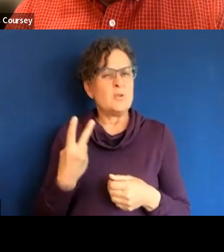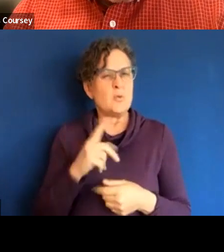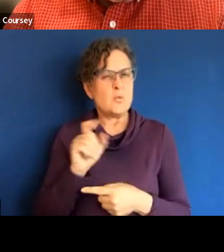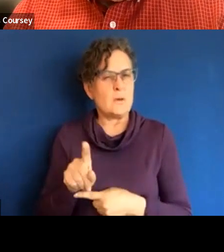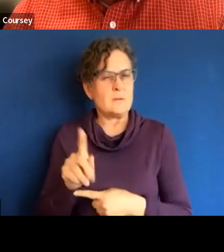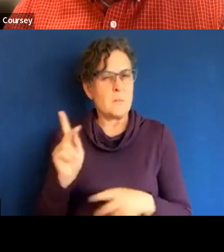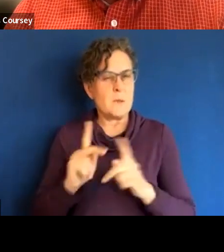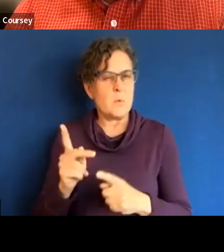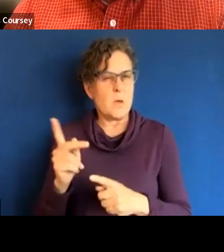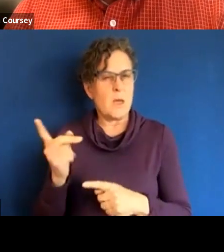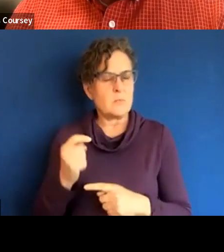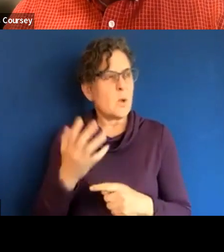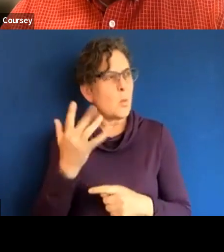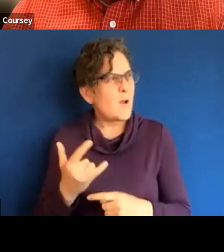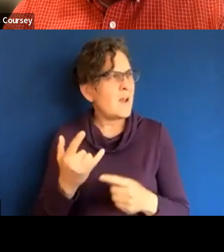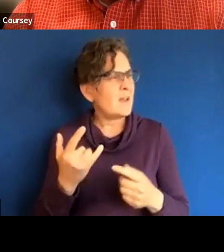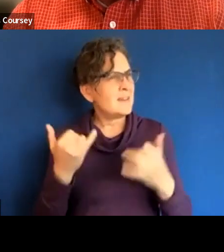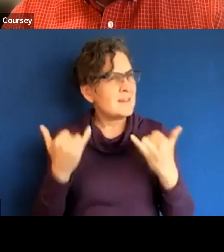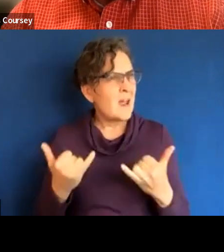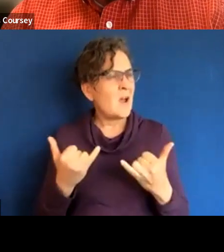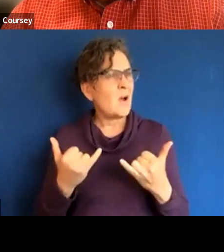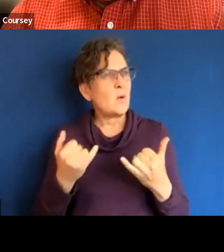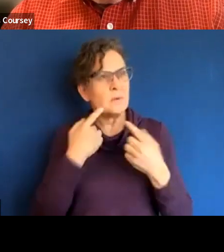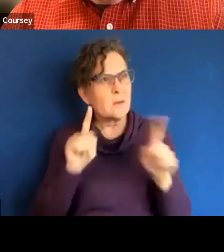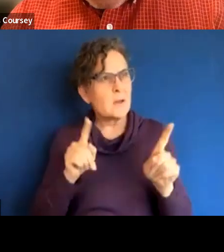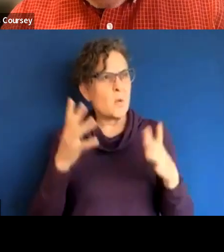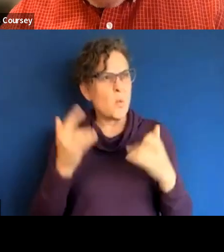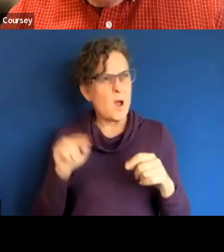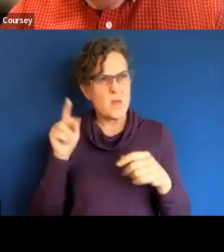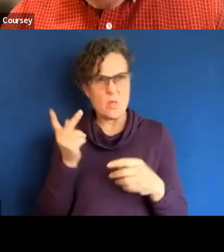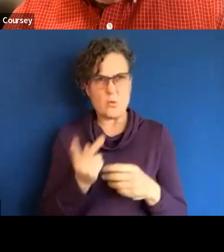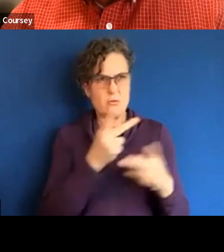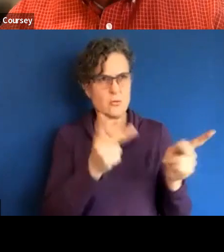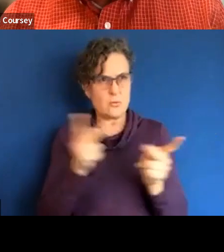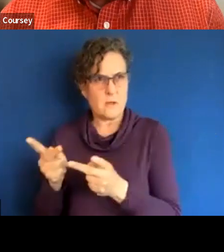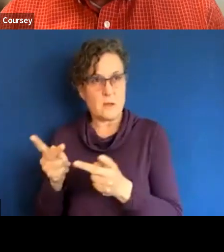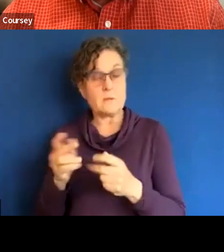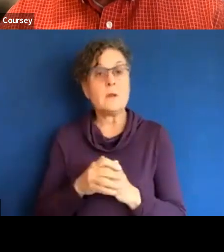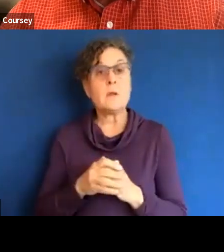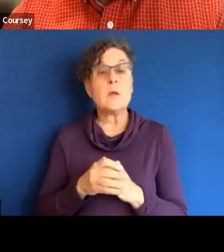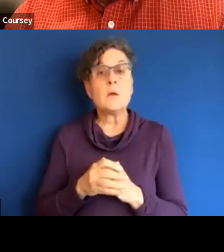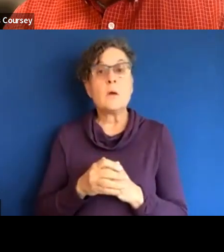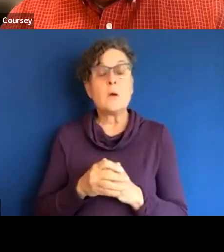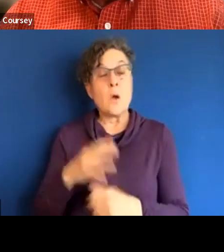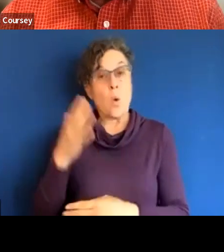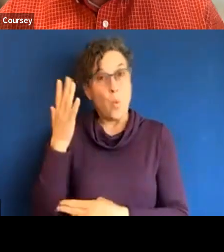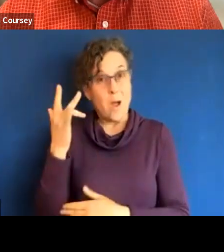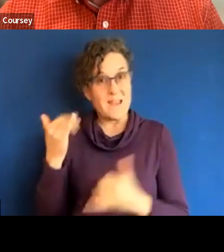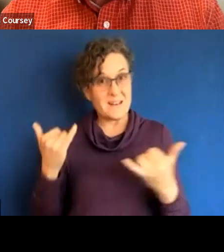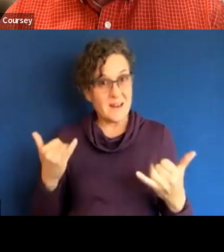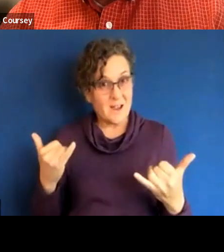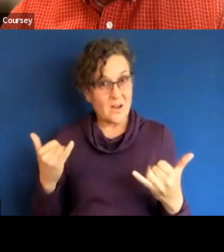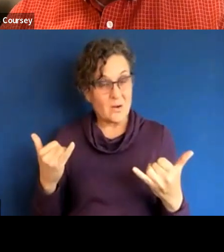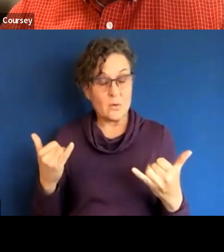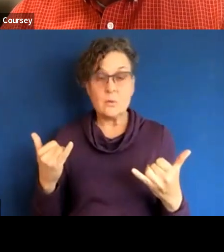why now and why here at these sites. The how, or the why now, is